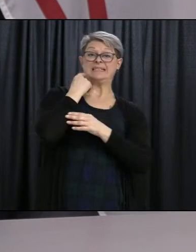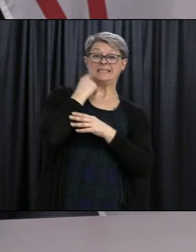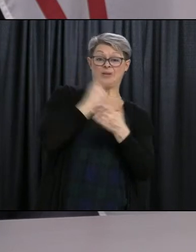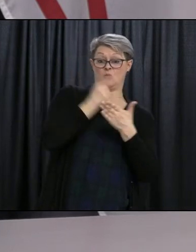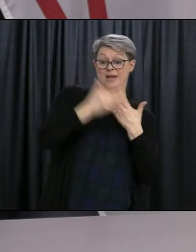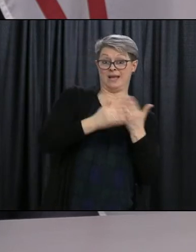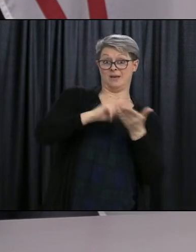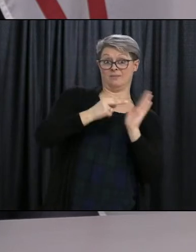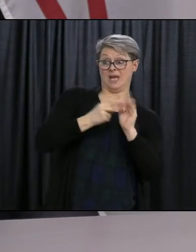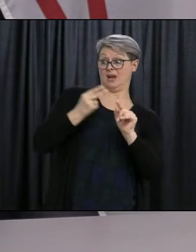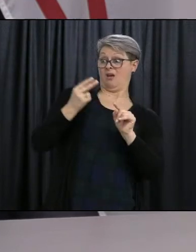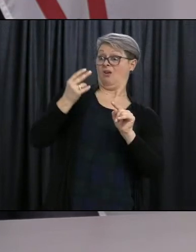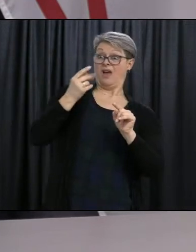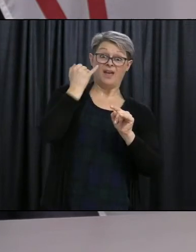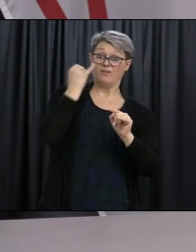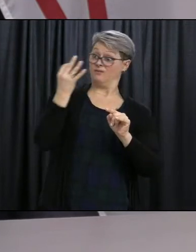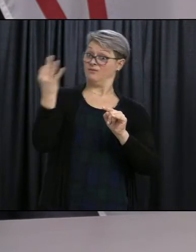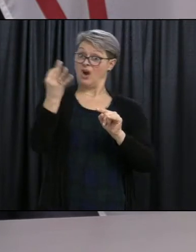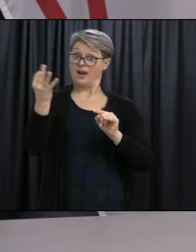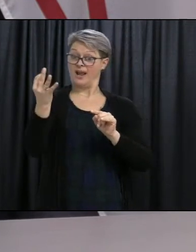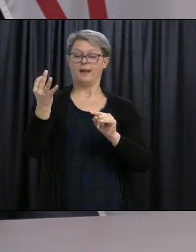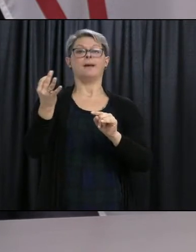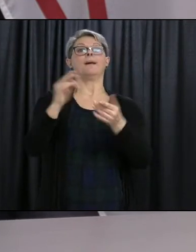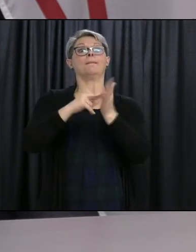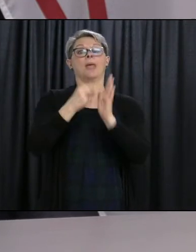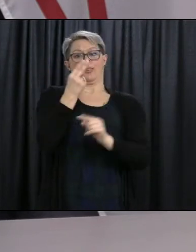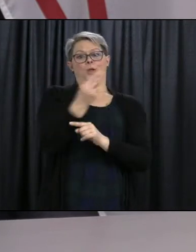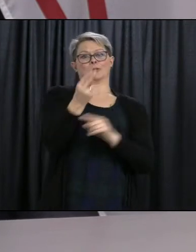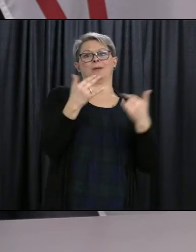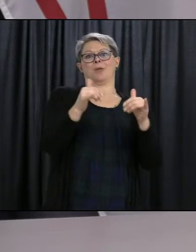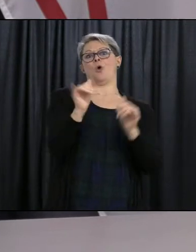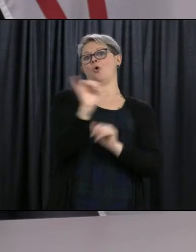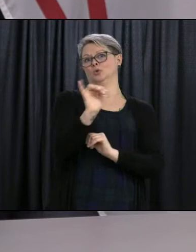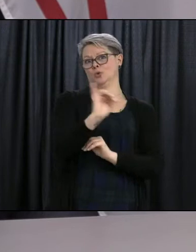playing on Friday as well. So I think we'll capture them regardless. So,